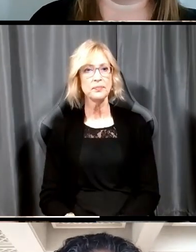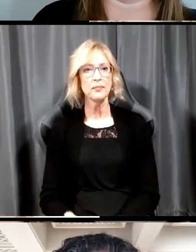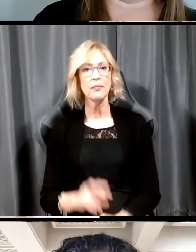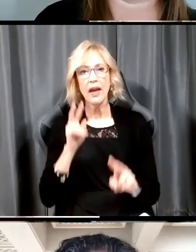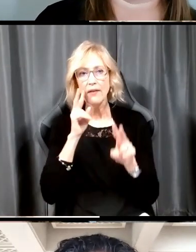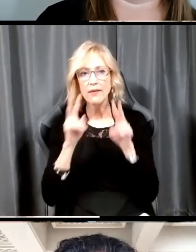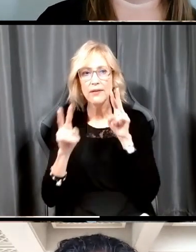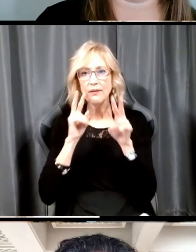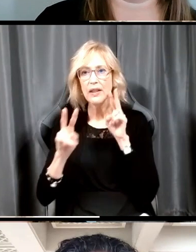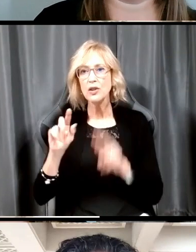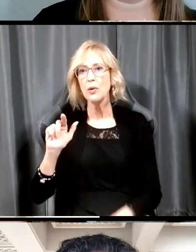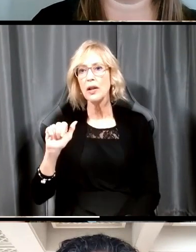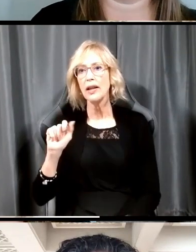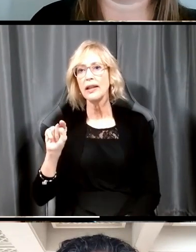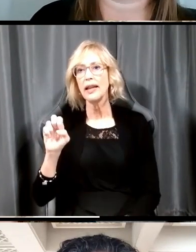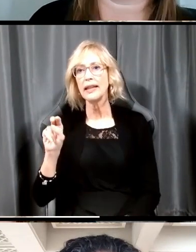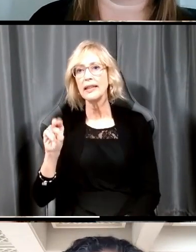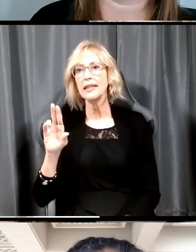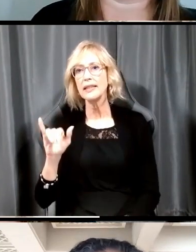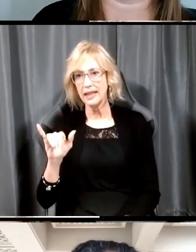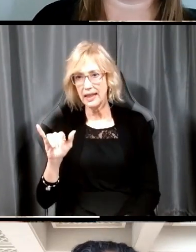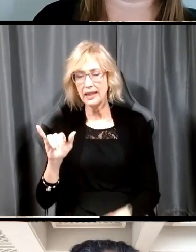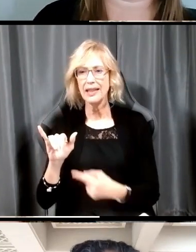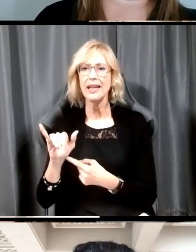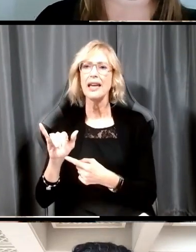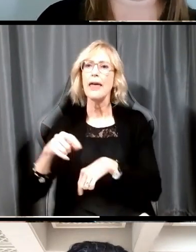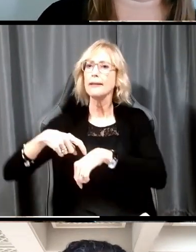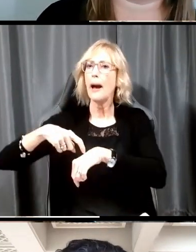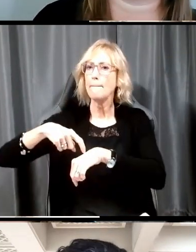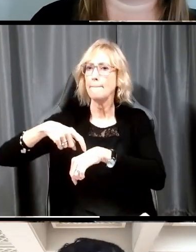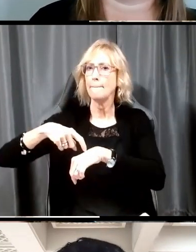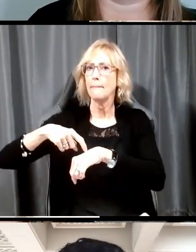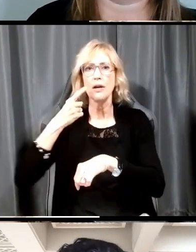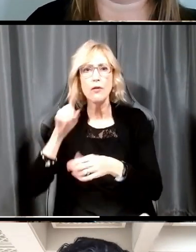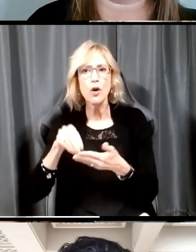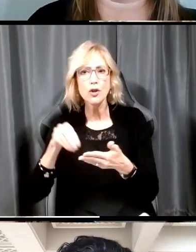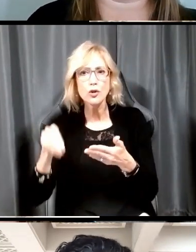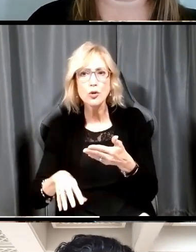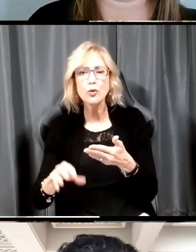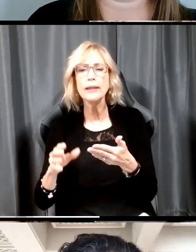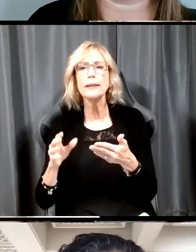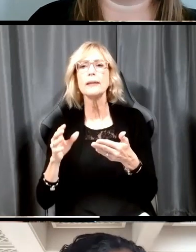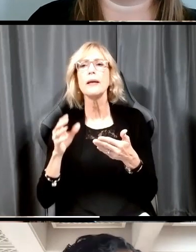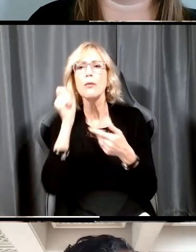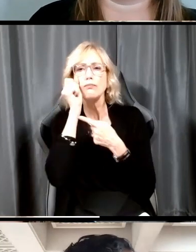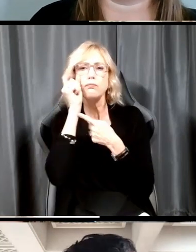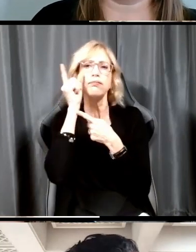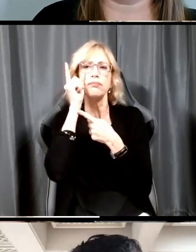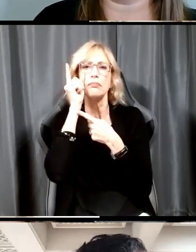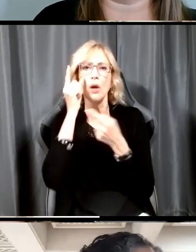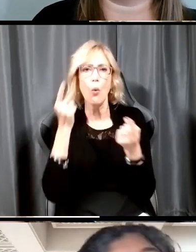Visual latency. Visual latency is that time that it takes for our students to kind of grasp what's happening.